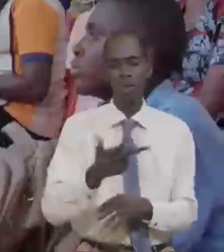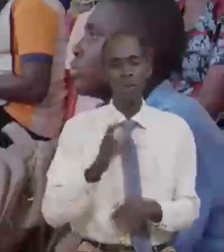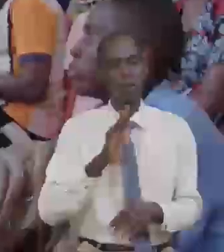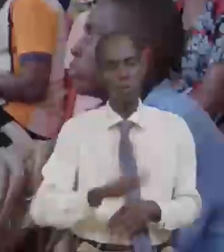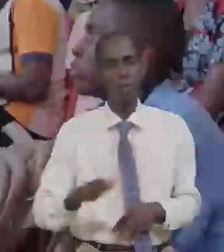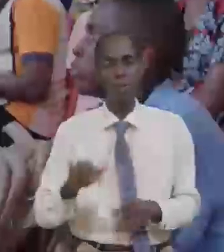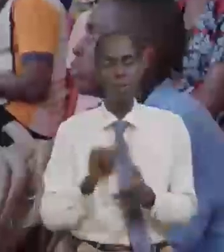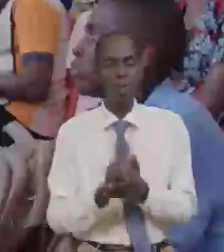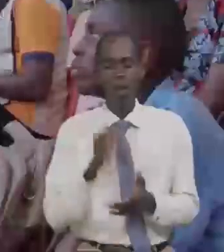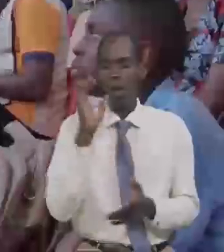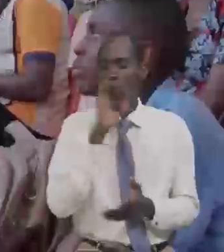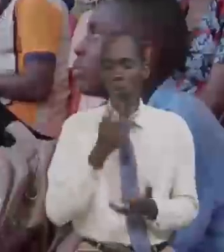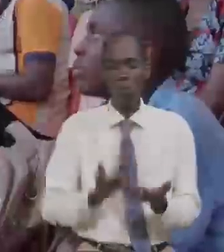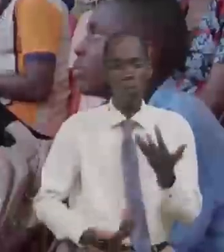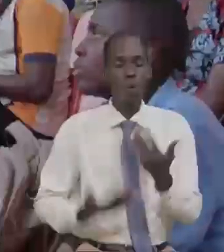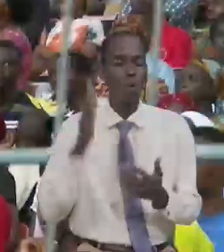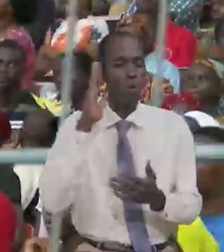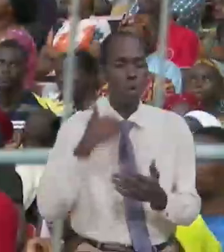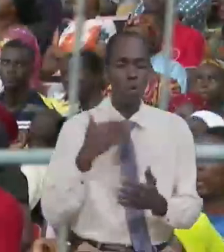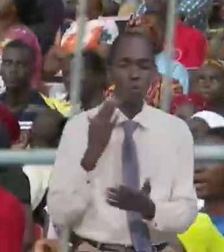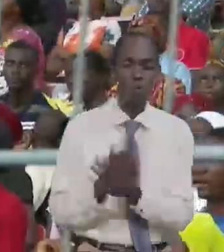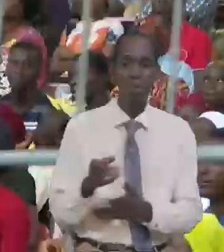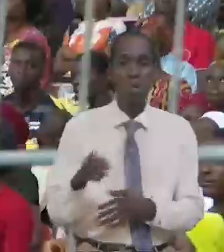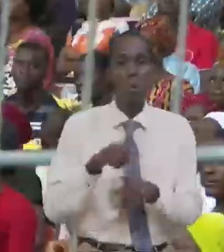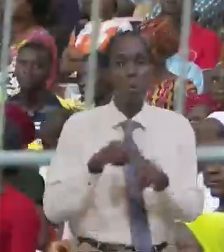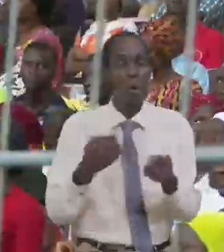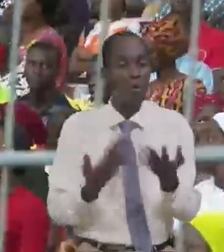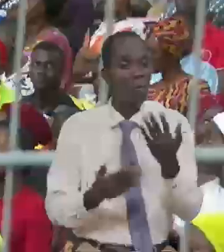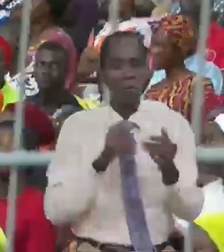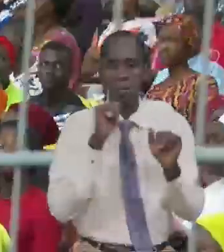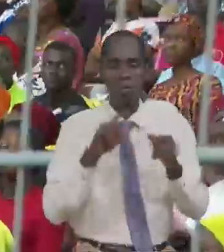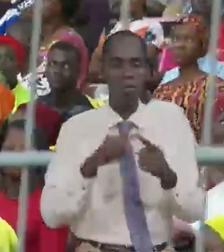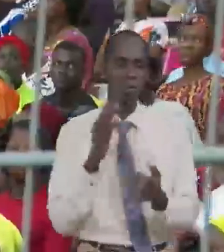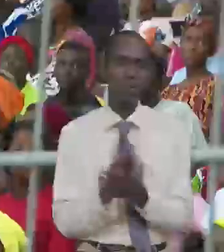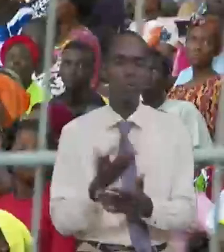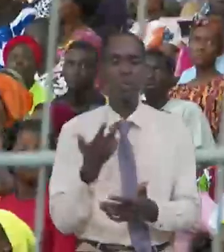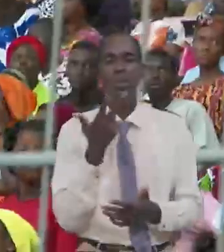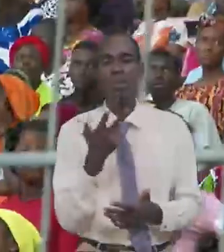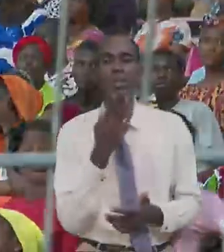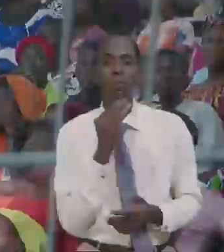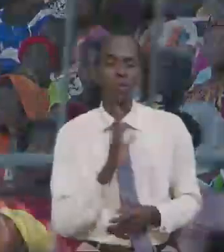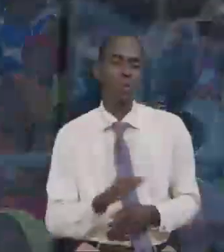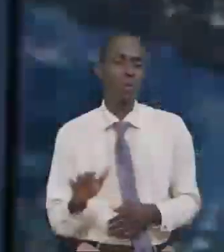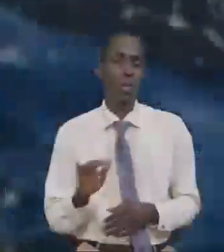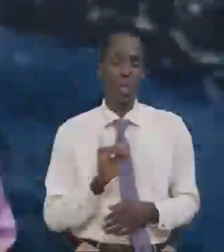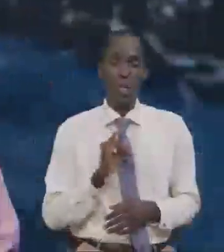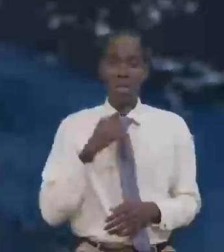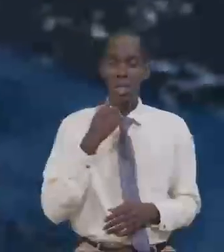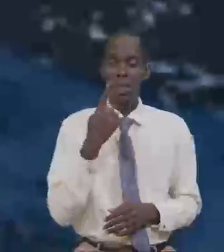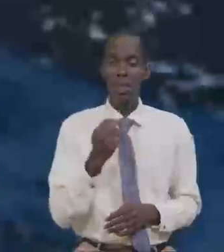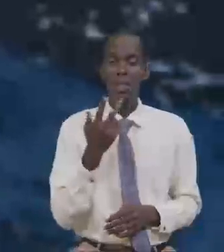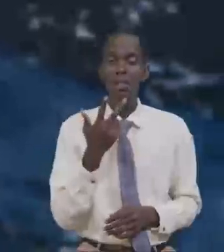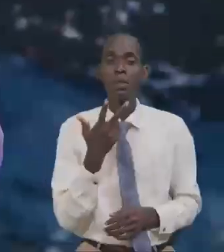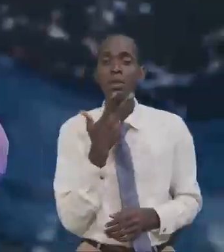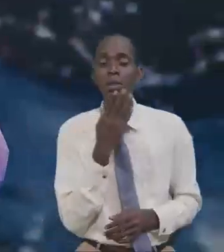I said the fire could not stop them. Here is Elijah. And if anybody could have stopped